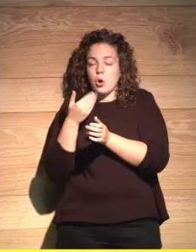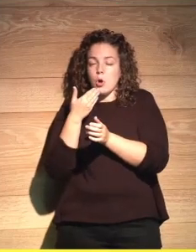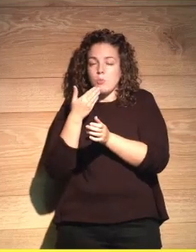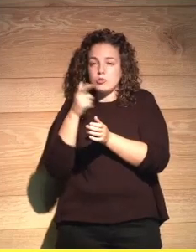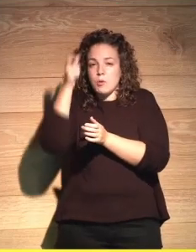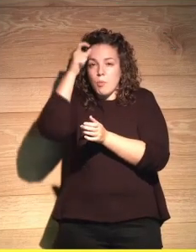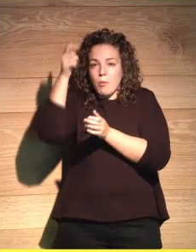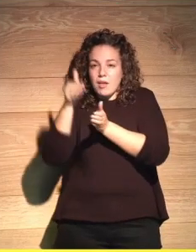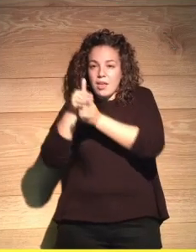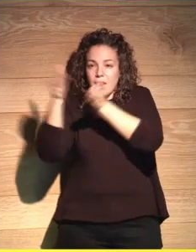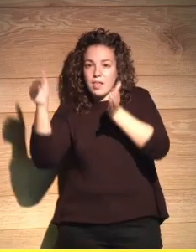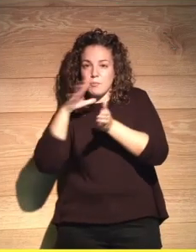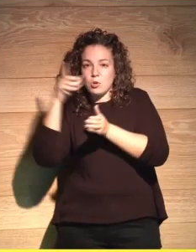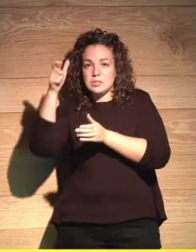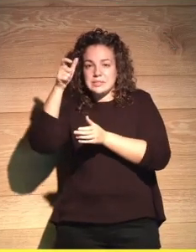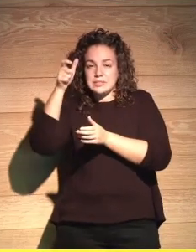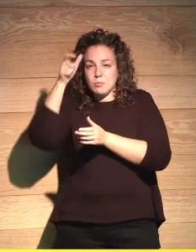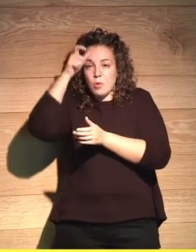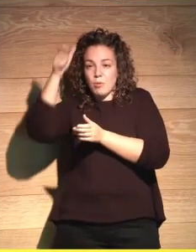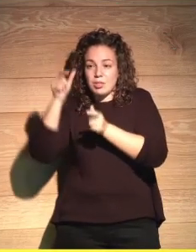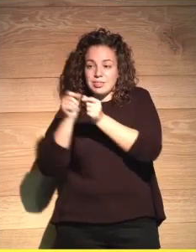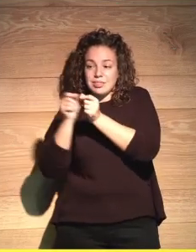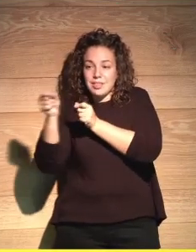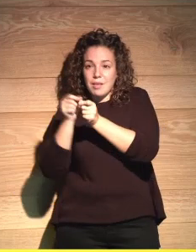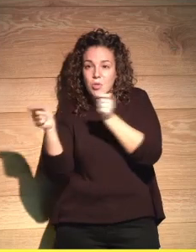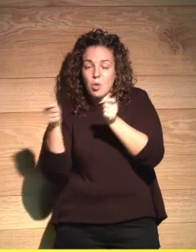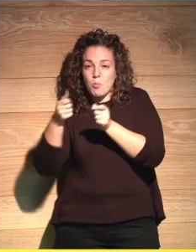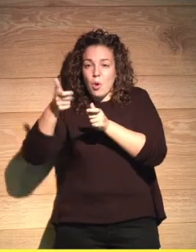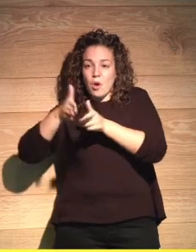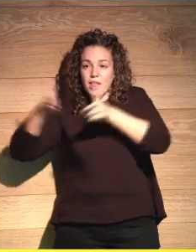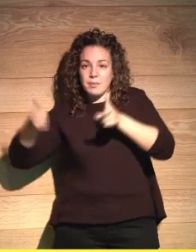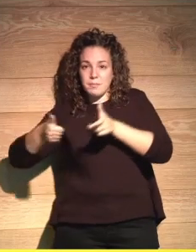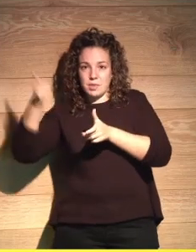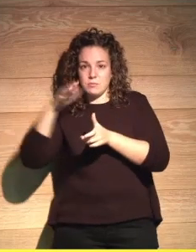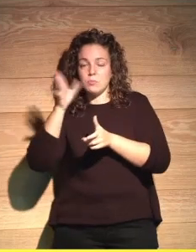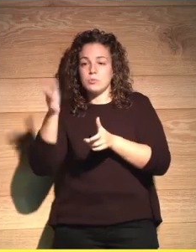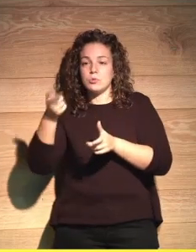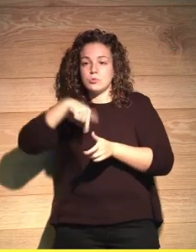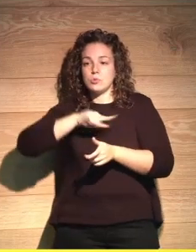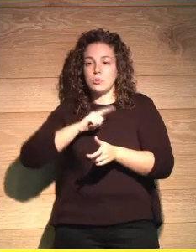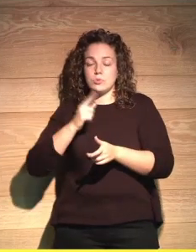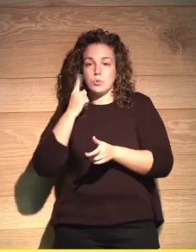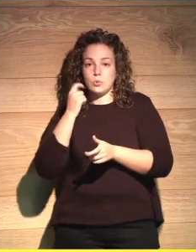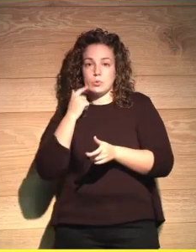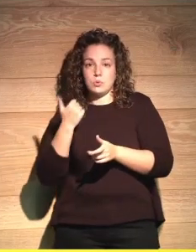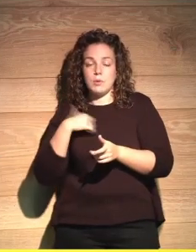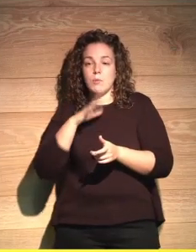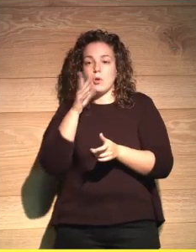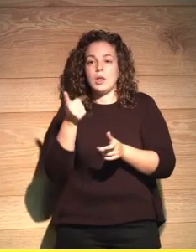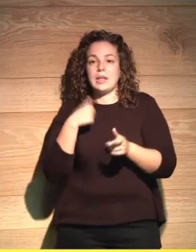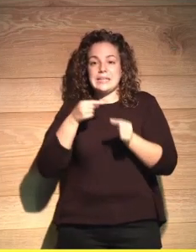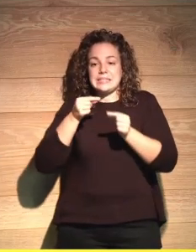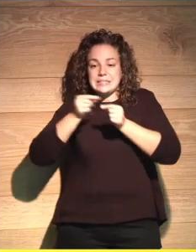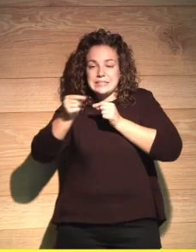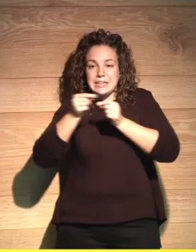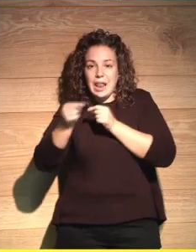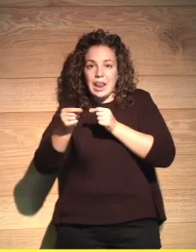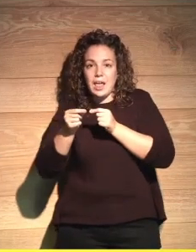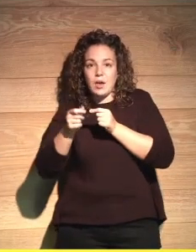bit bigger than what it is in a small city. And actually, the scaling exponent is very similar to the scaling exponent that we